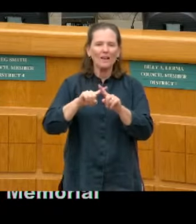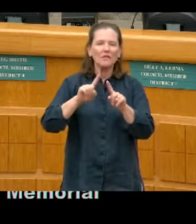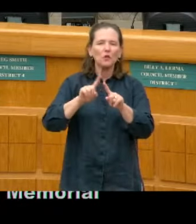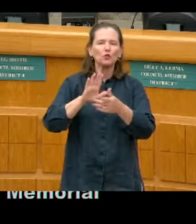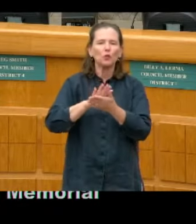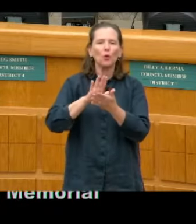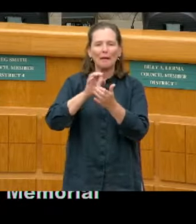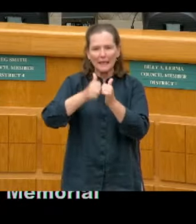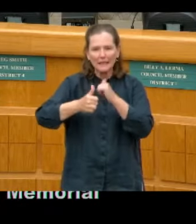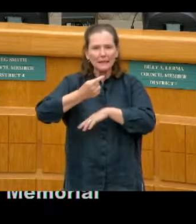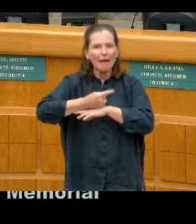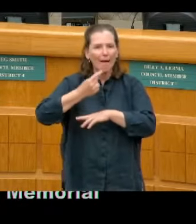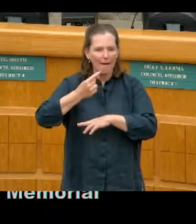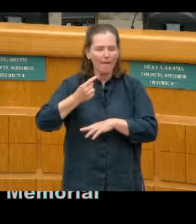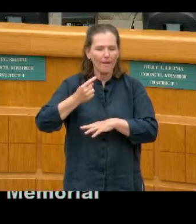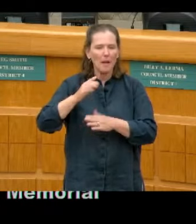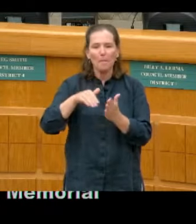at